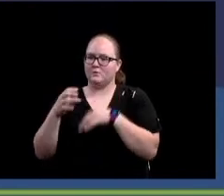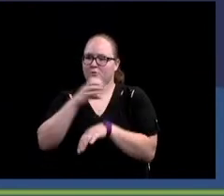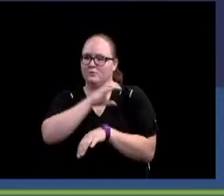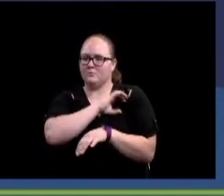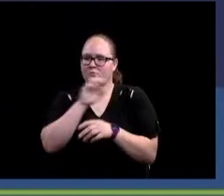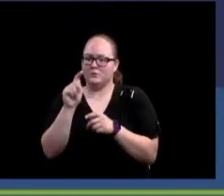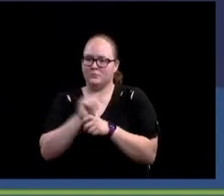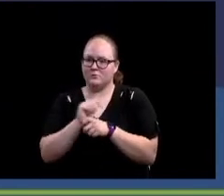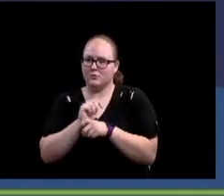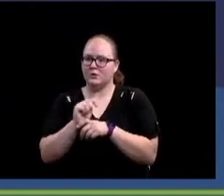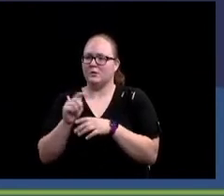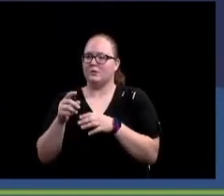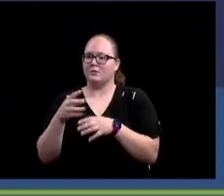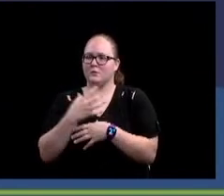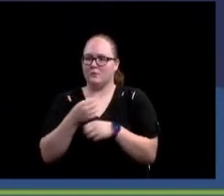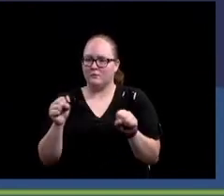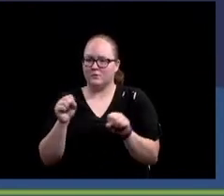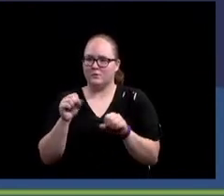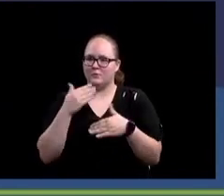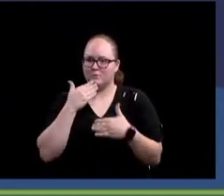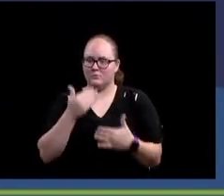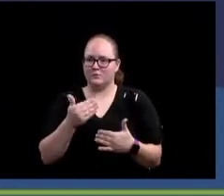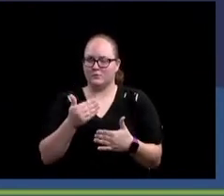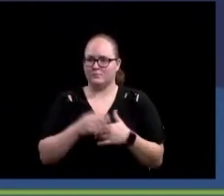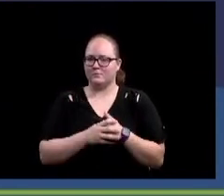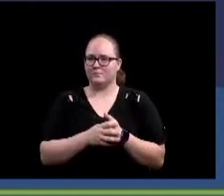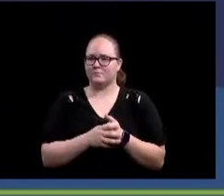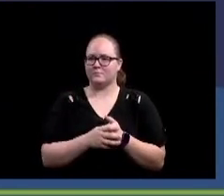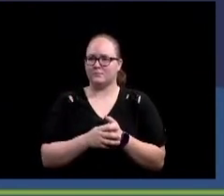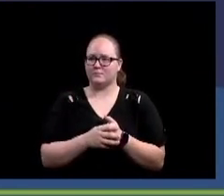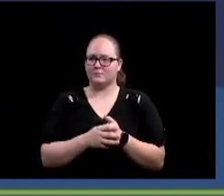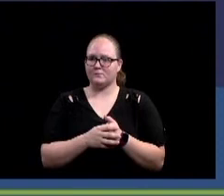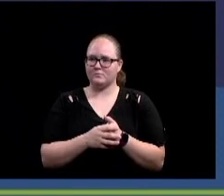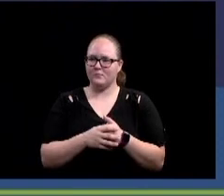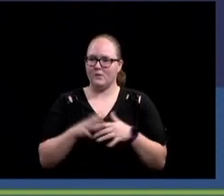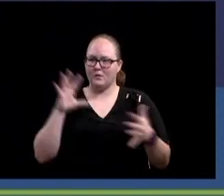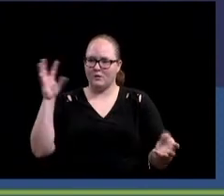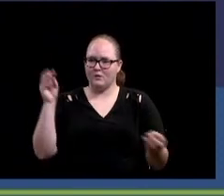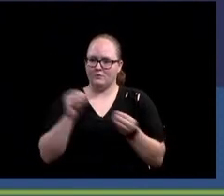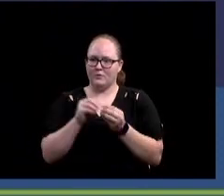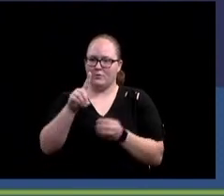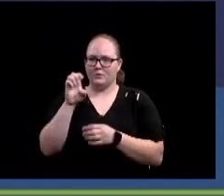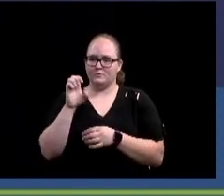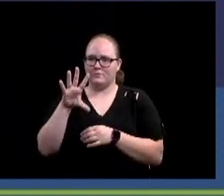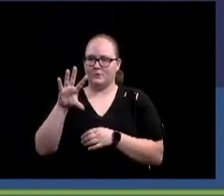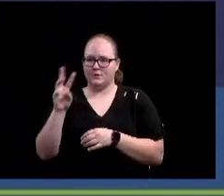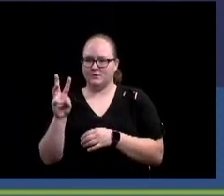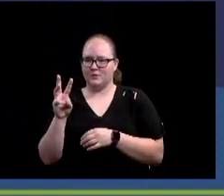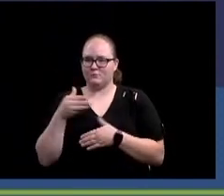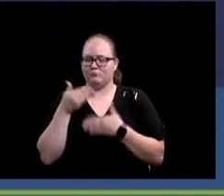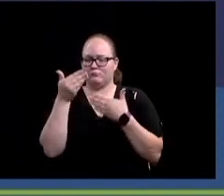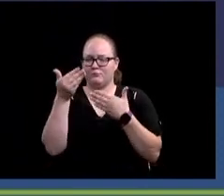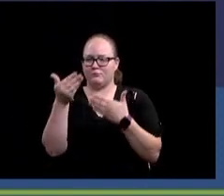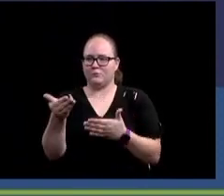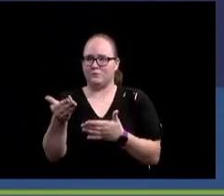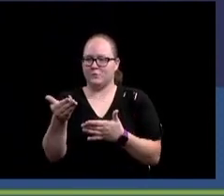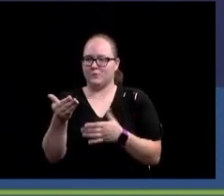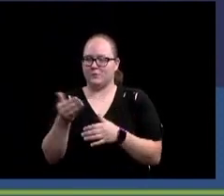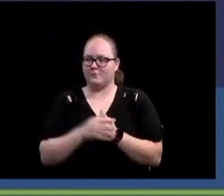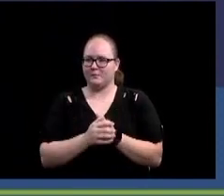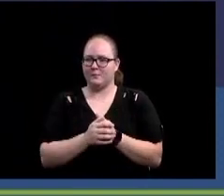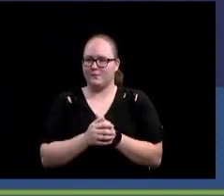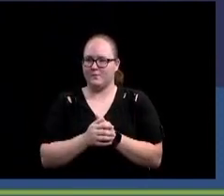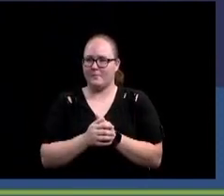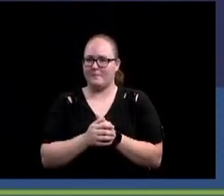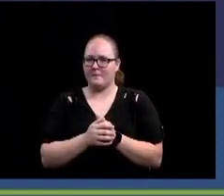The task force made a total of 156 recommendations and action items. The 63 recommendations are followed with